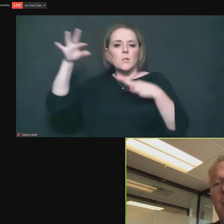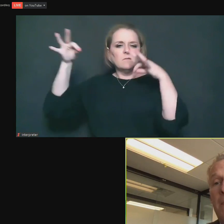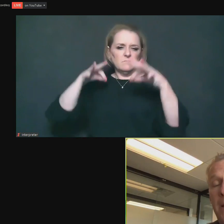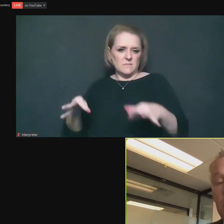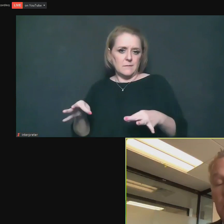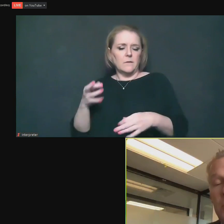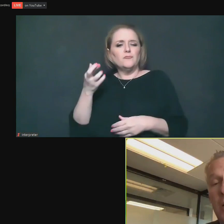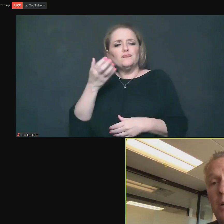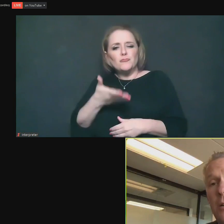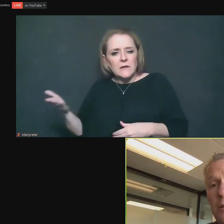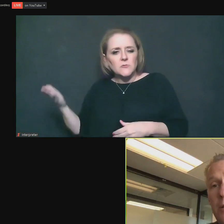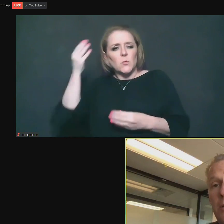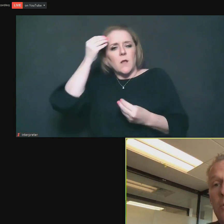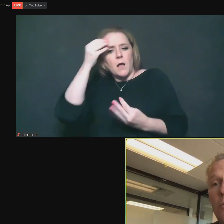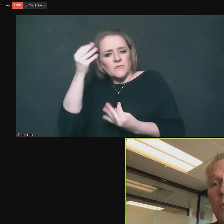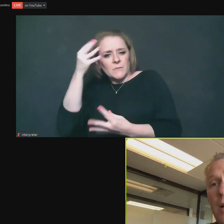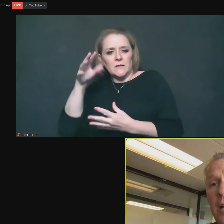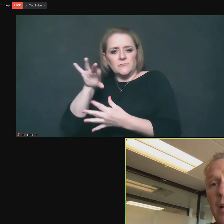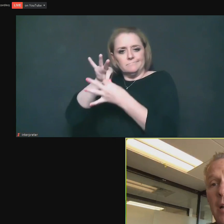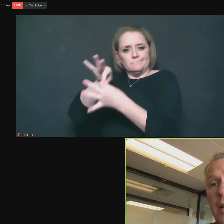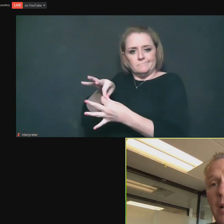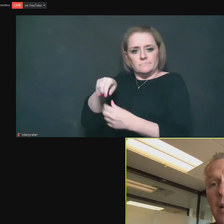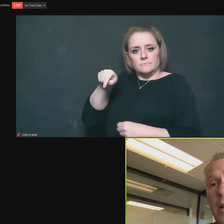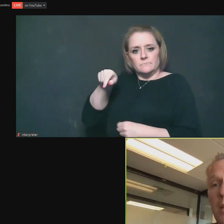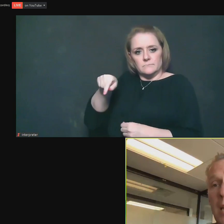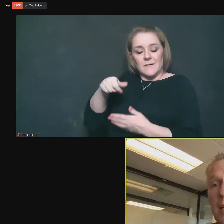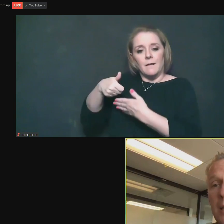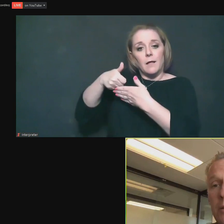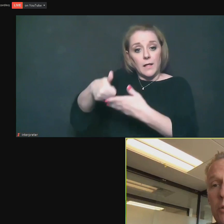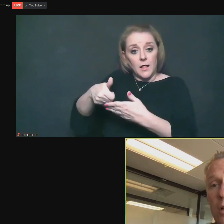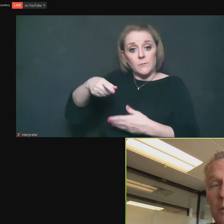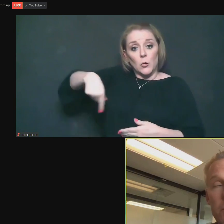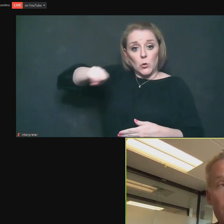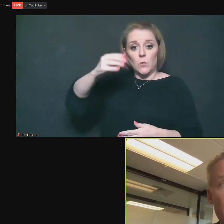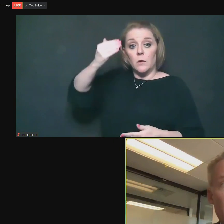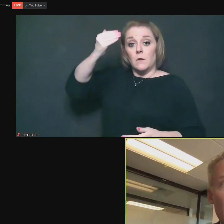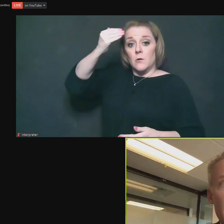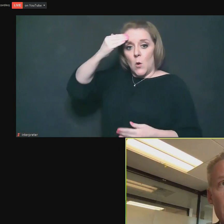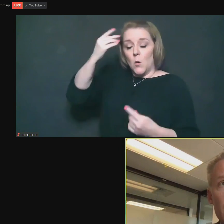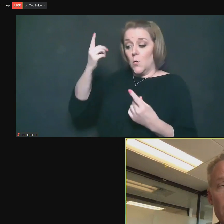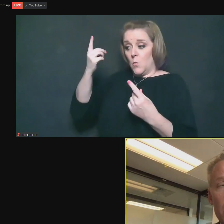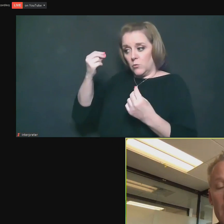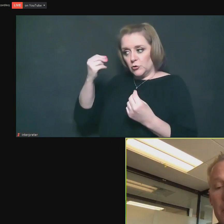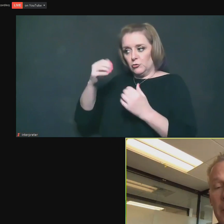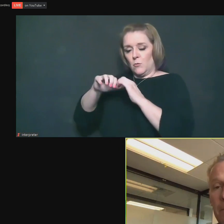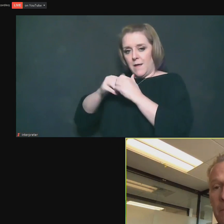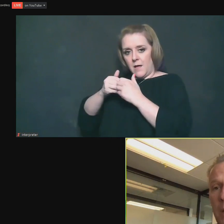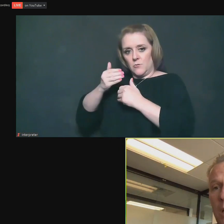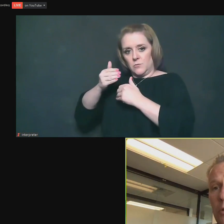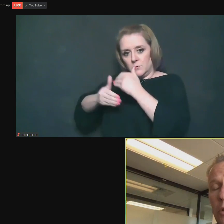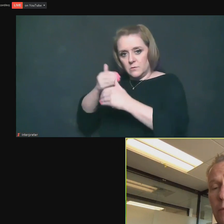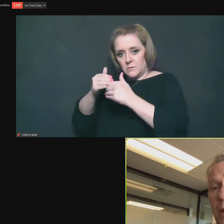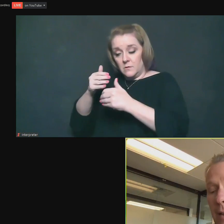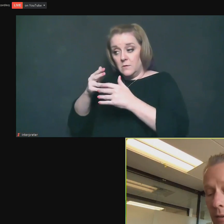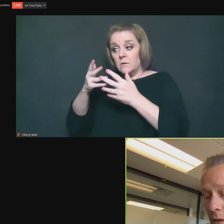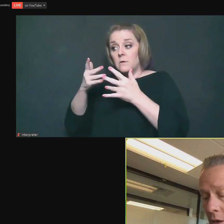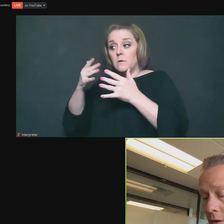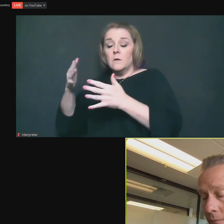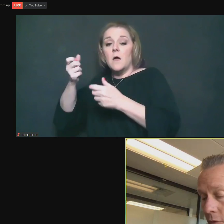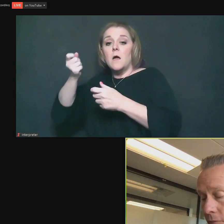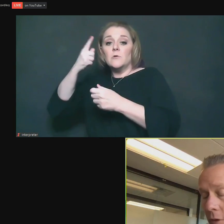other options there to help you become educated and start the process on becoming